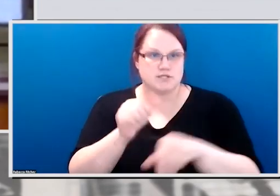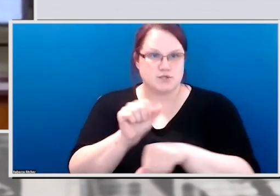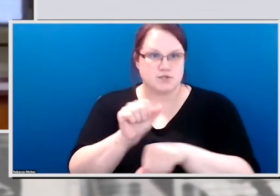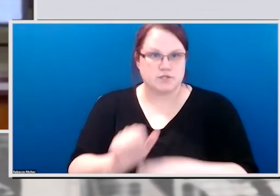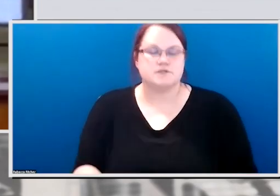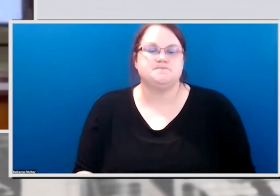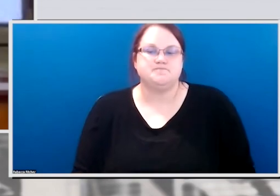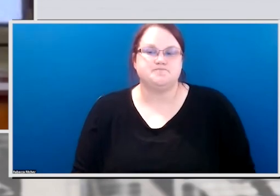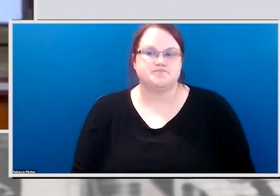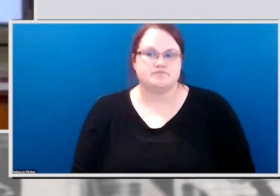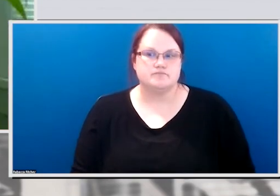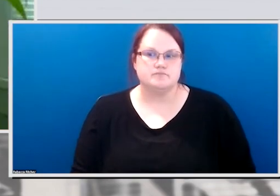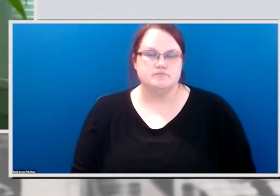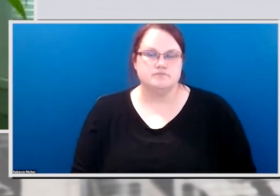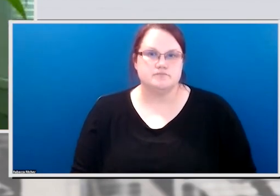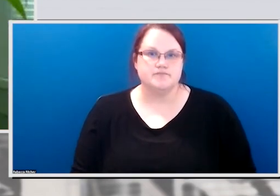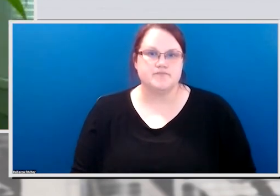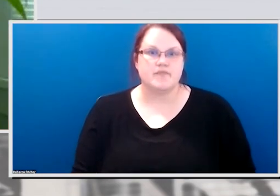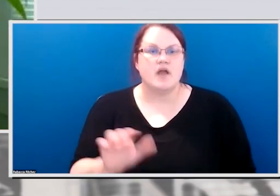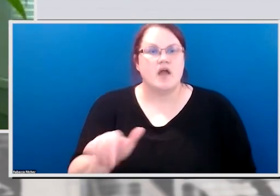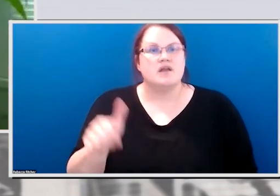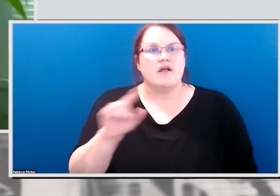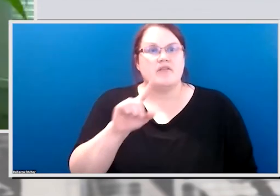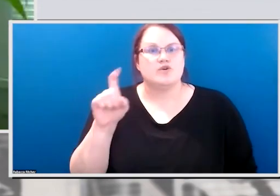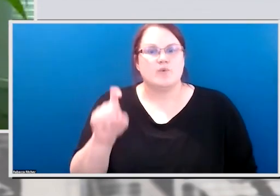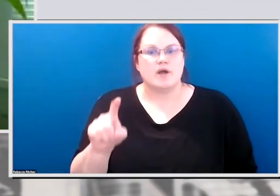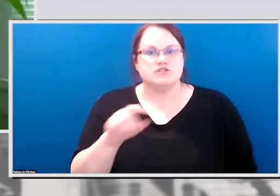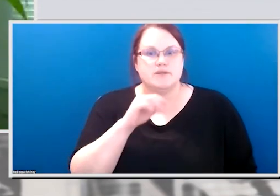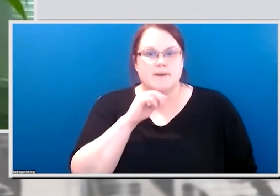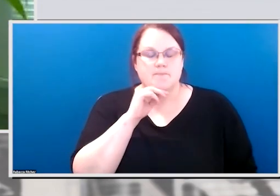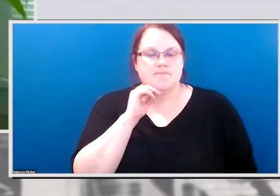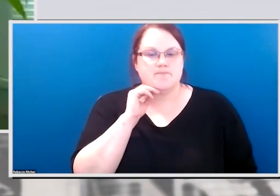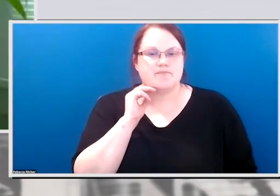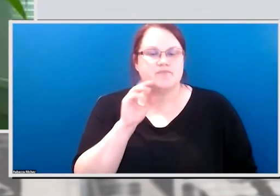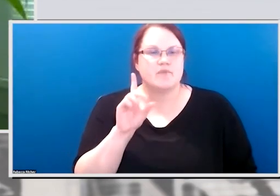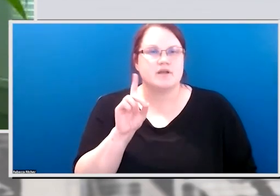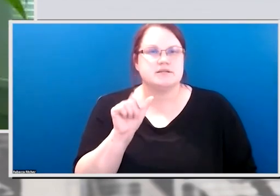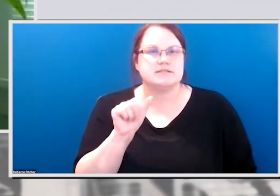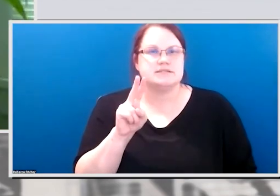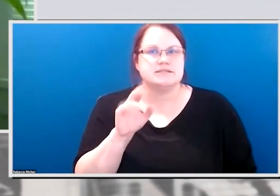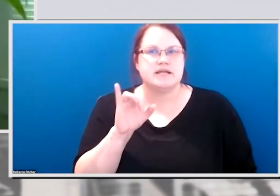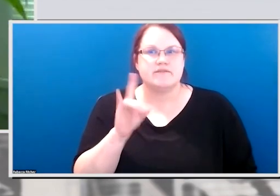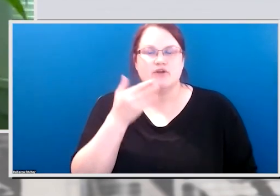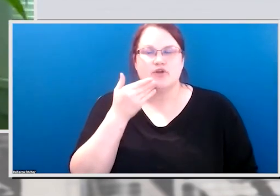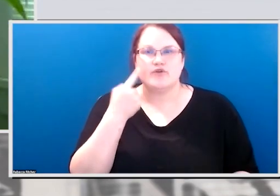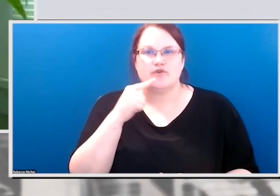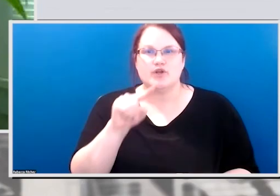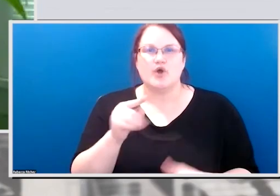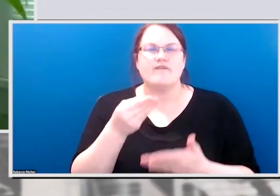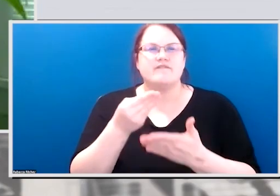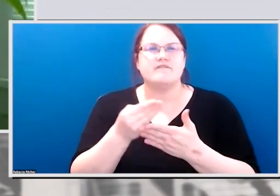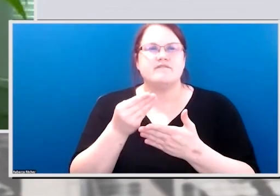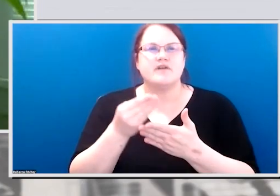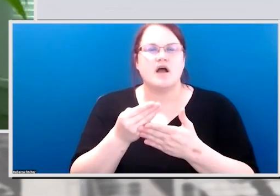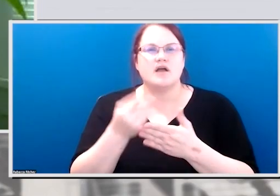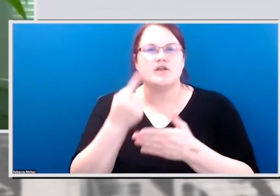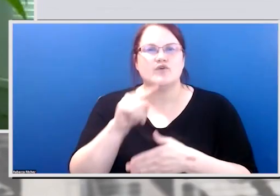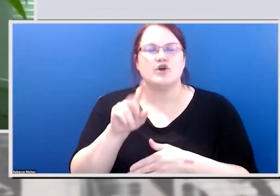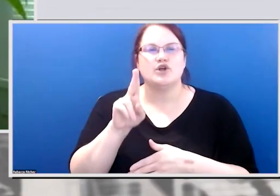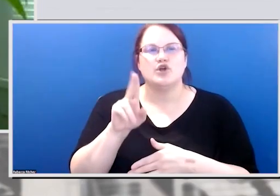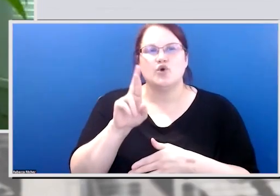Excellent. So there's another question. David, I think this one might be good for you. What is the fund sources for the URA's